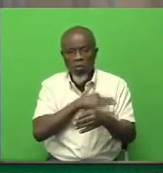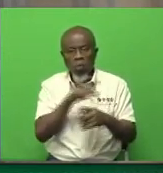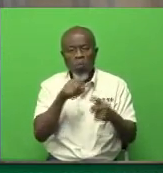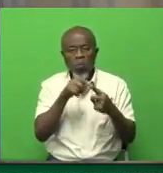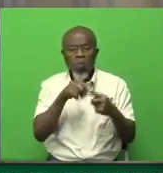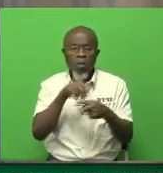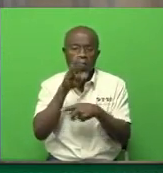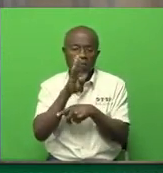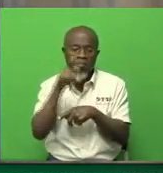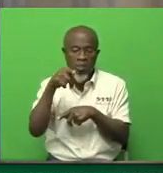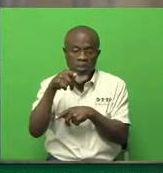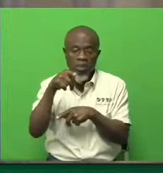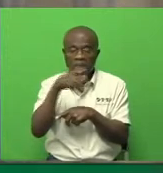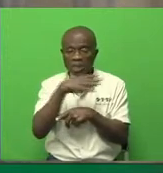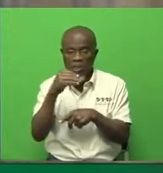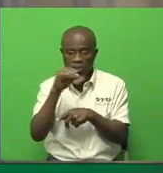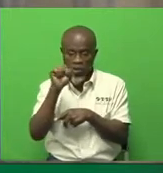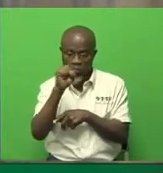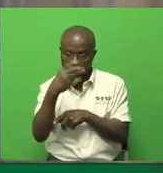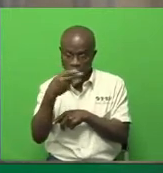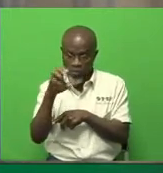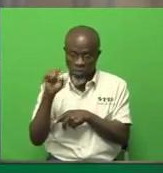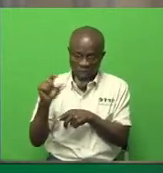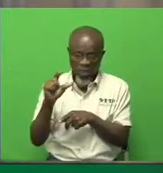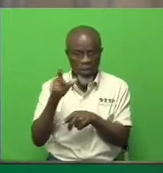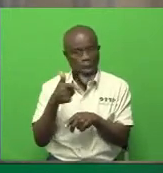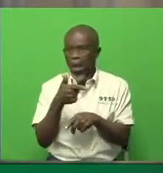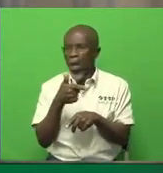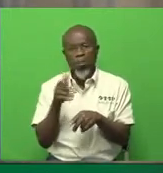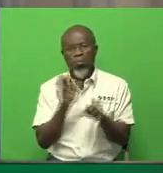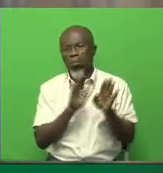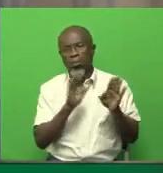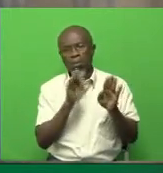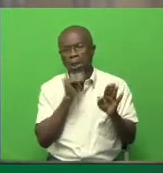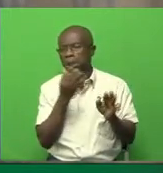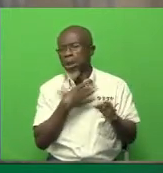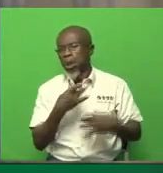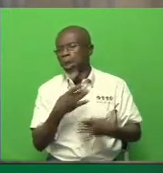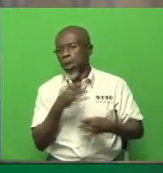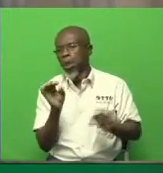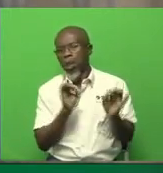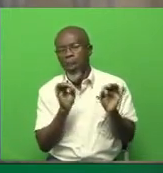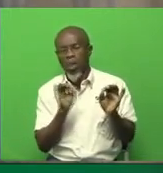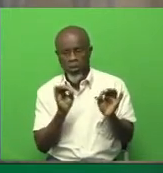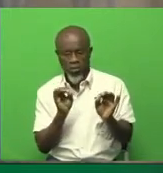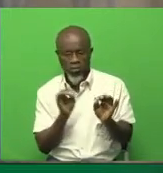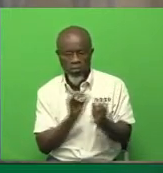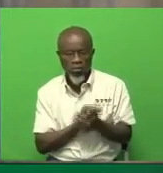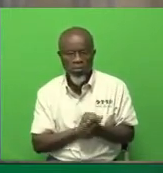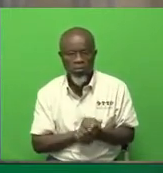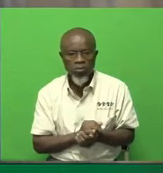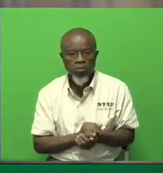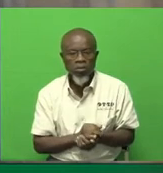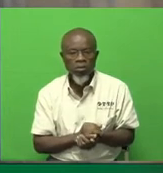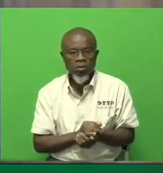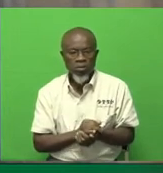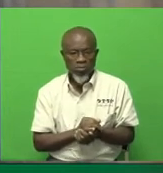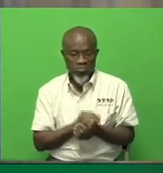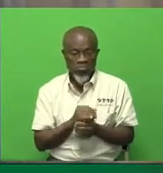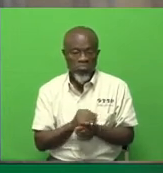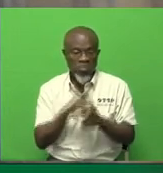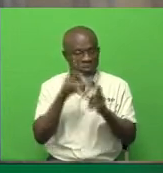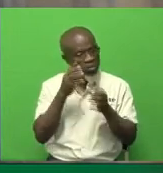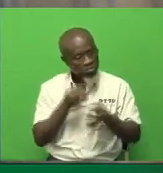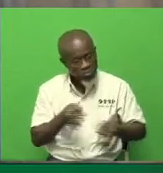opted out of that train one so the Fallen oil and natural gas production has everything to do with the incentive